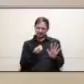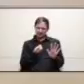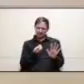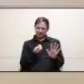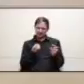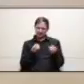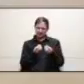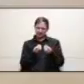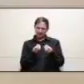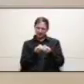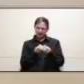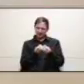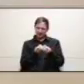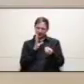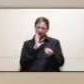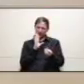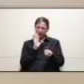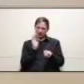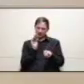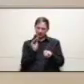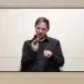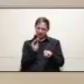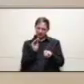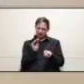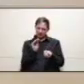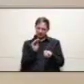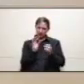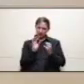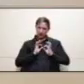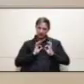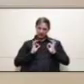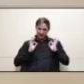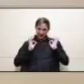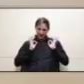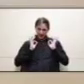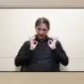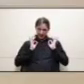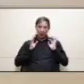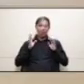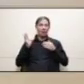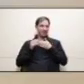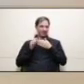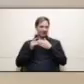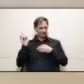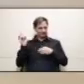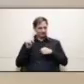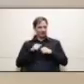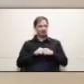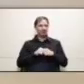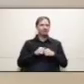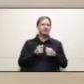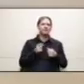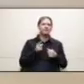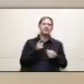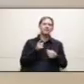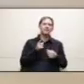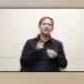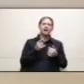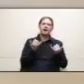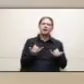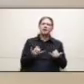that I just want to ask to the mayor. Is the current MM, the one that you bought